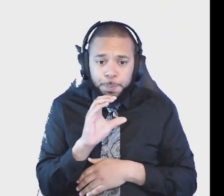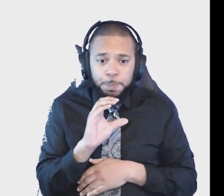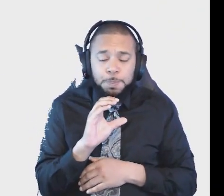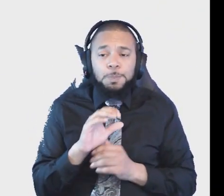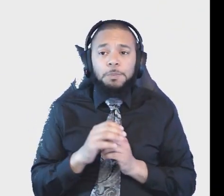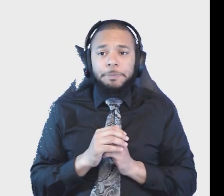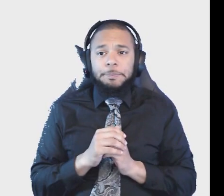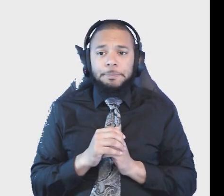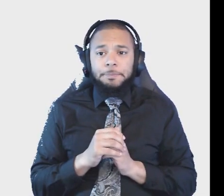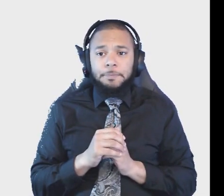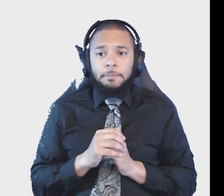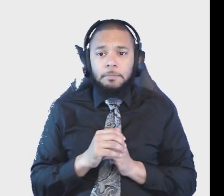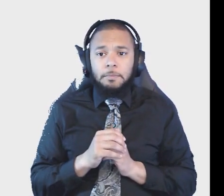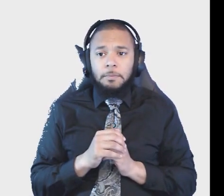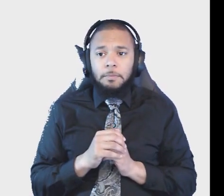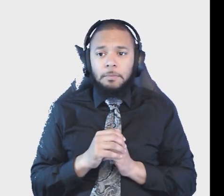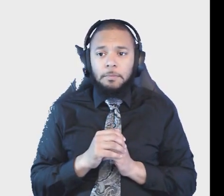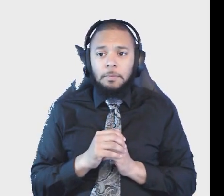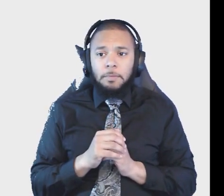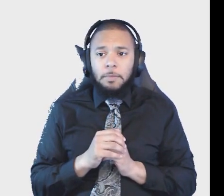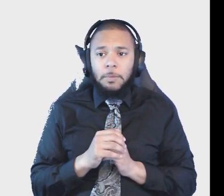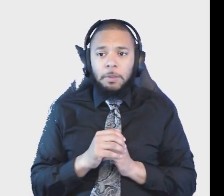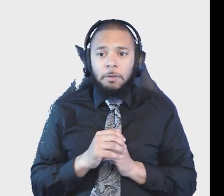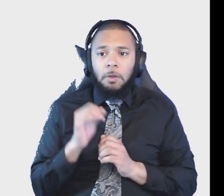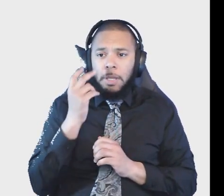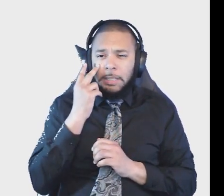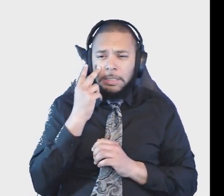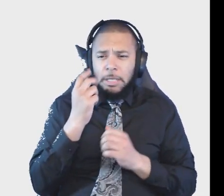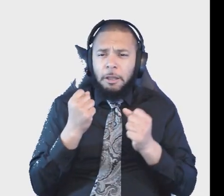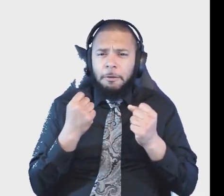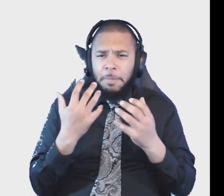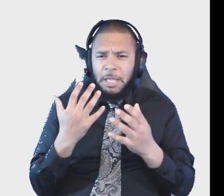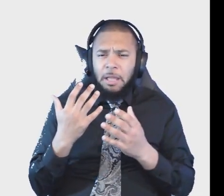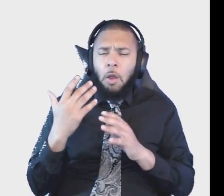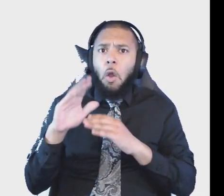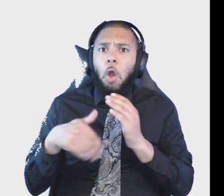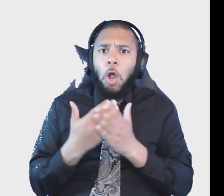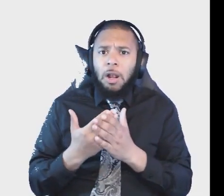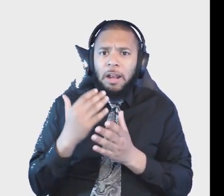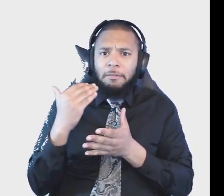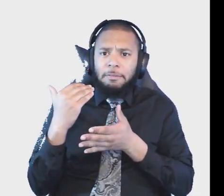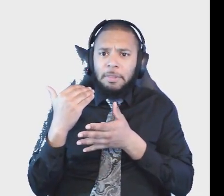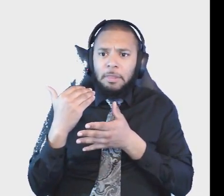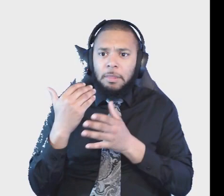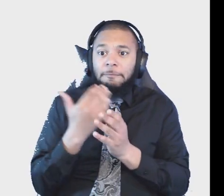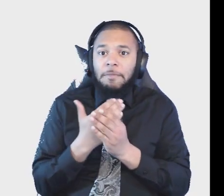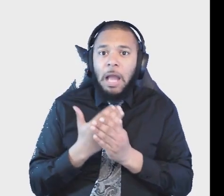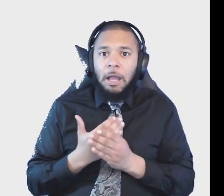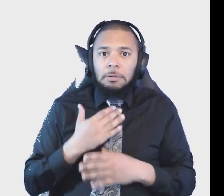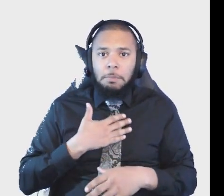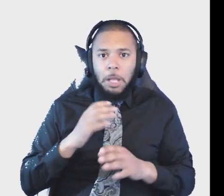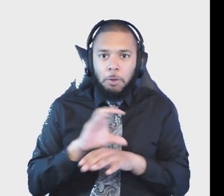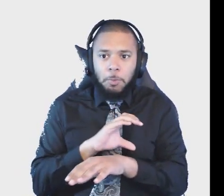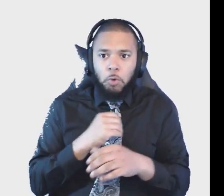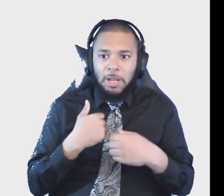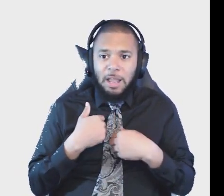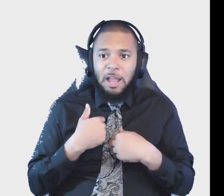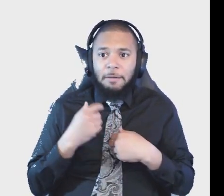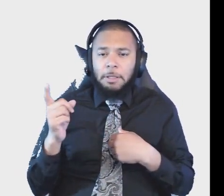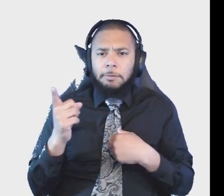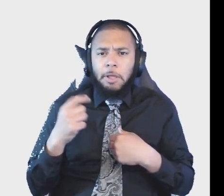many file browsers, so I can see all of the files, for example, on my desktop. I have a lot of